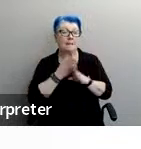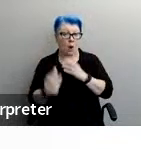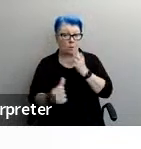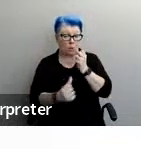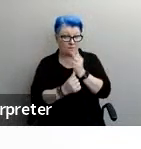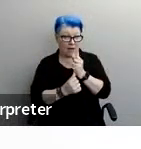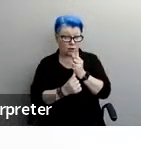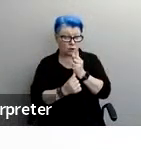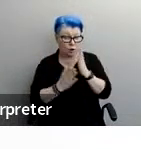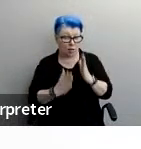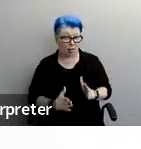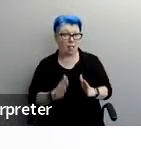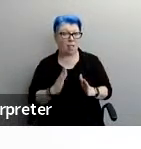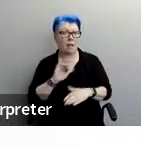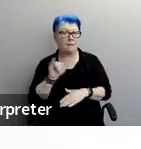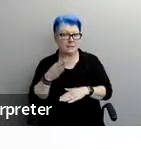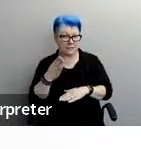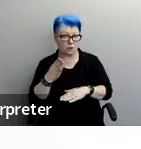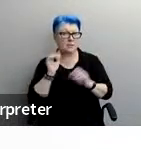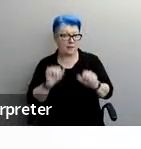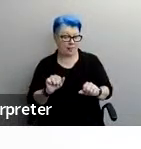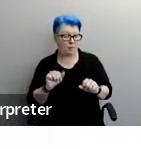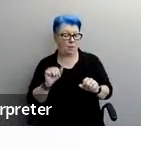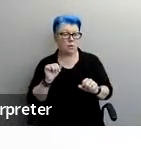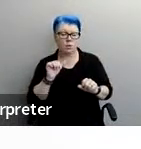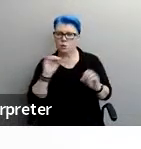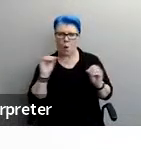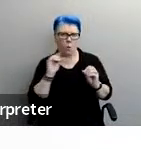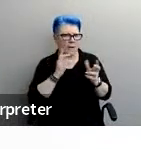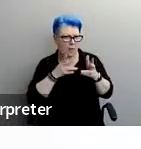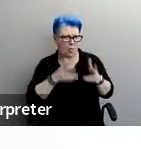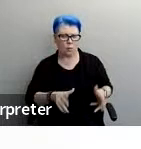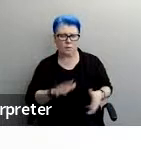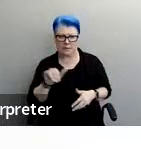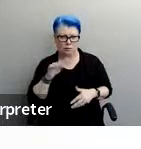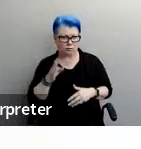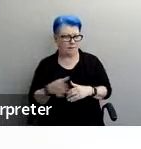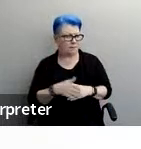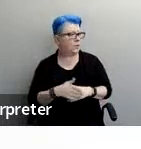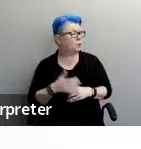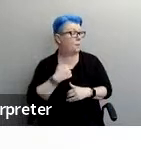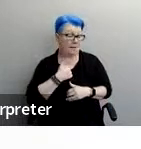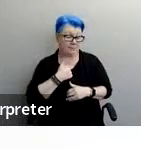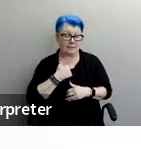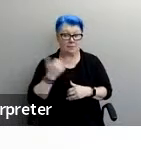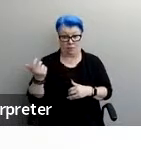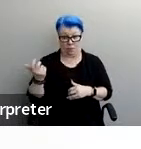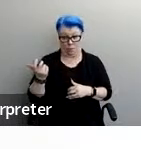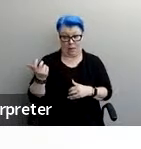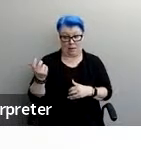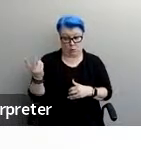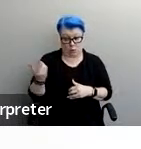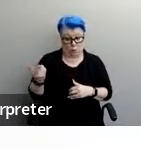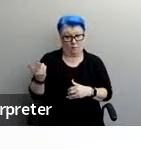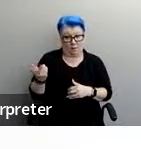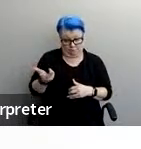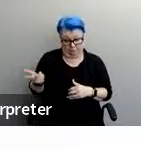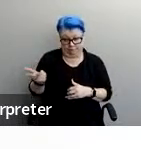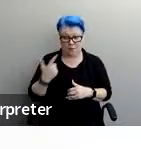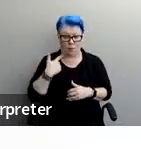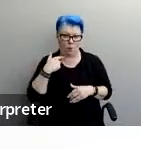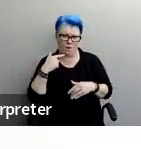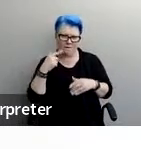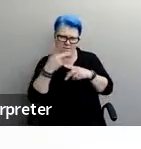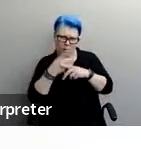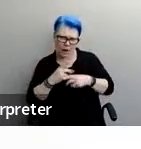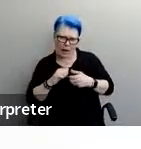is losing positions. What we're going to do is with Ms. Moore, myself, and Dr. Bolton are working at filling